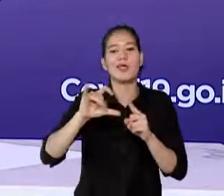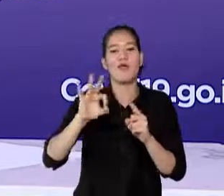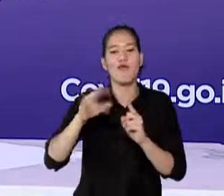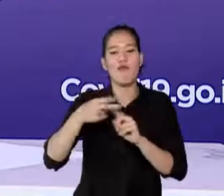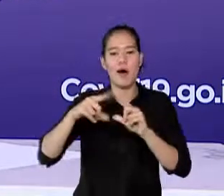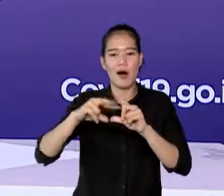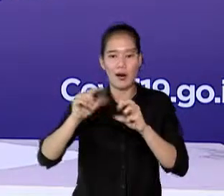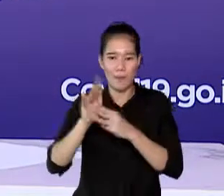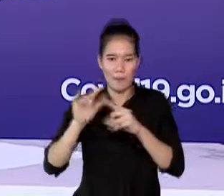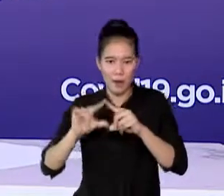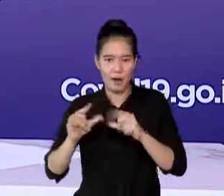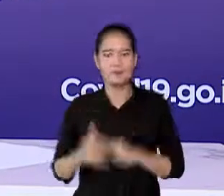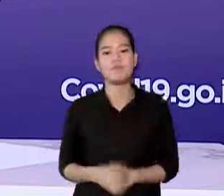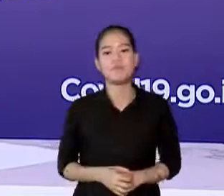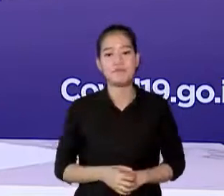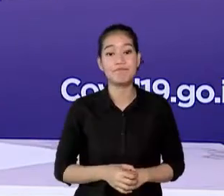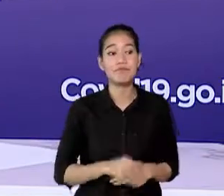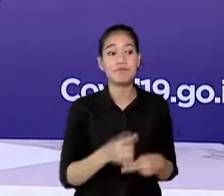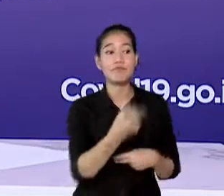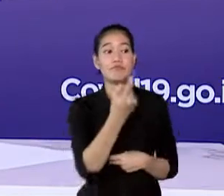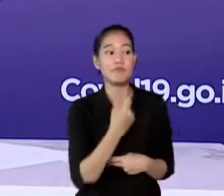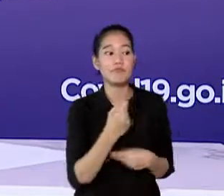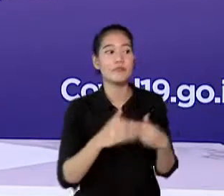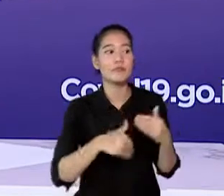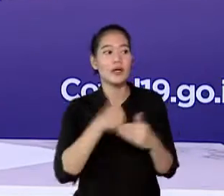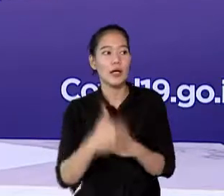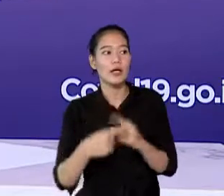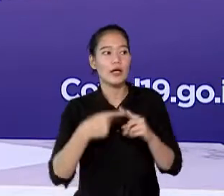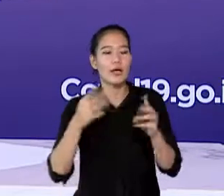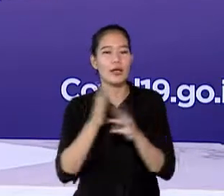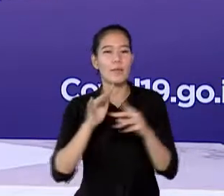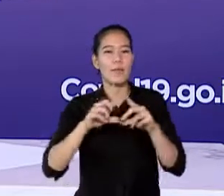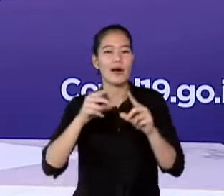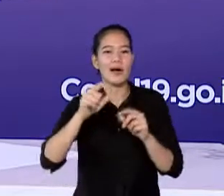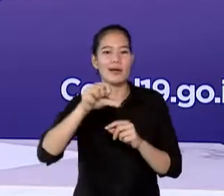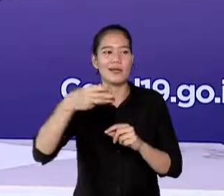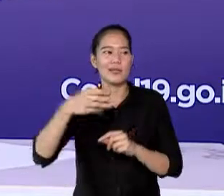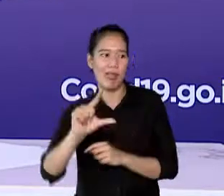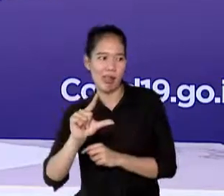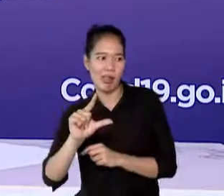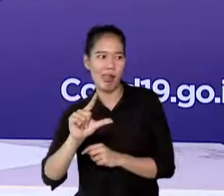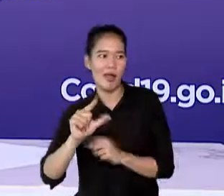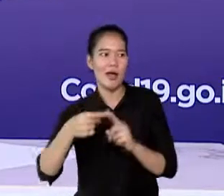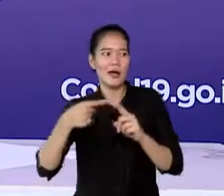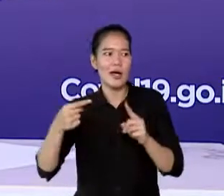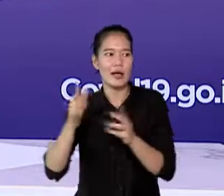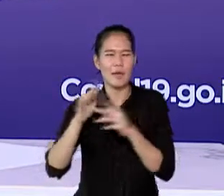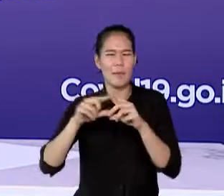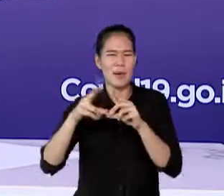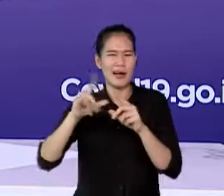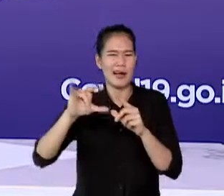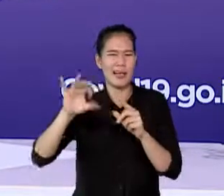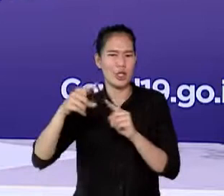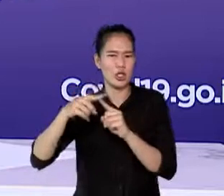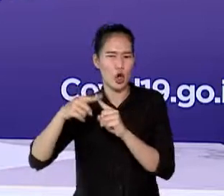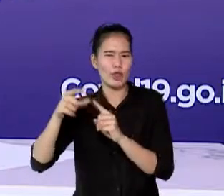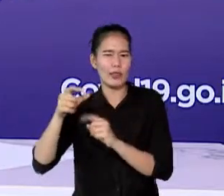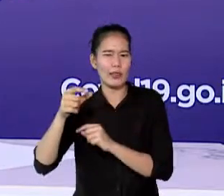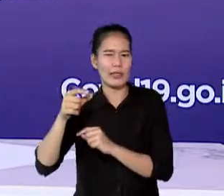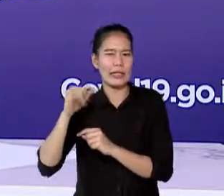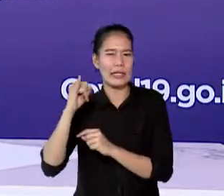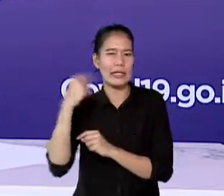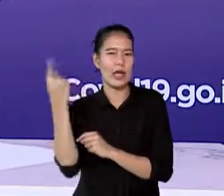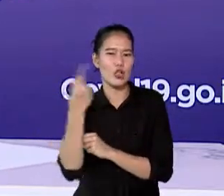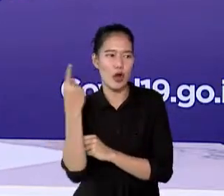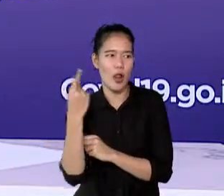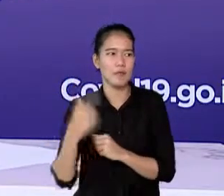Thank you. The next question is from Marcel Rumlaklak from Marriott International.